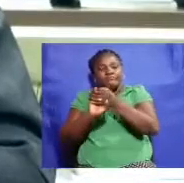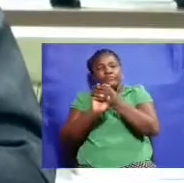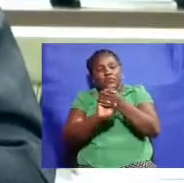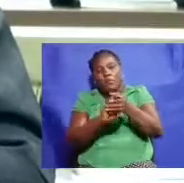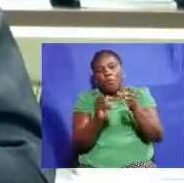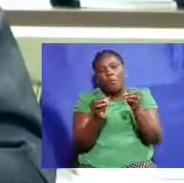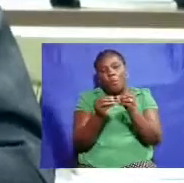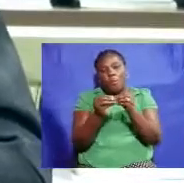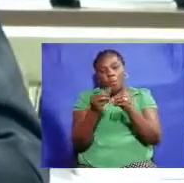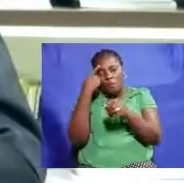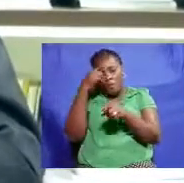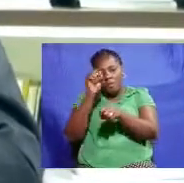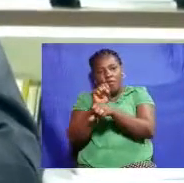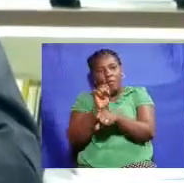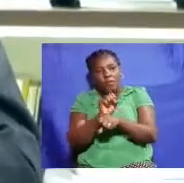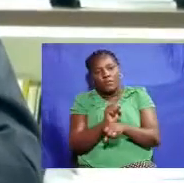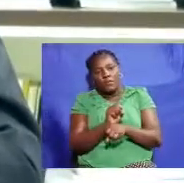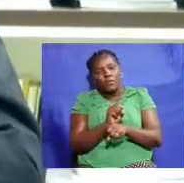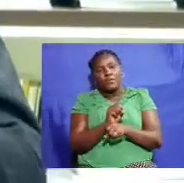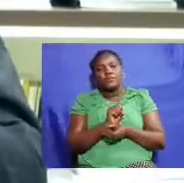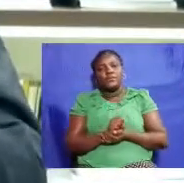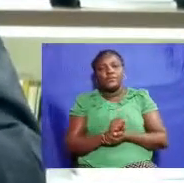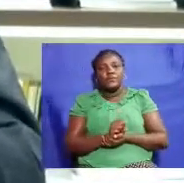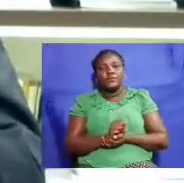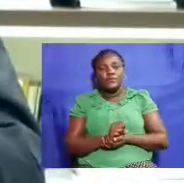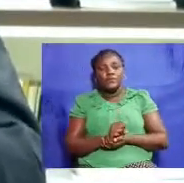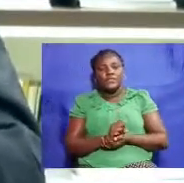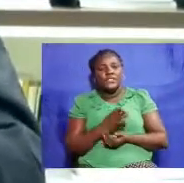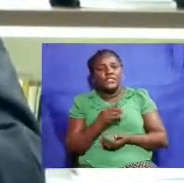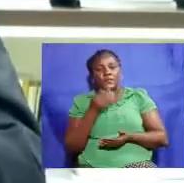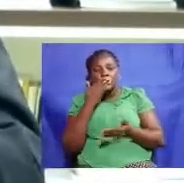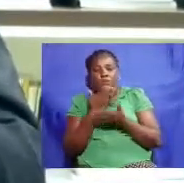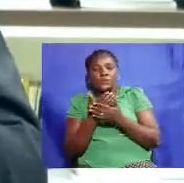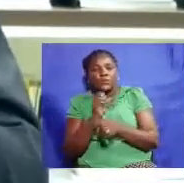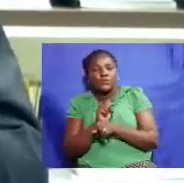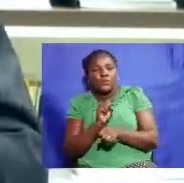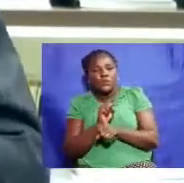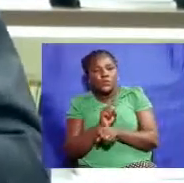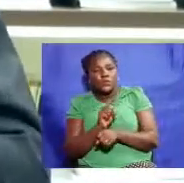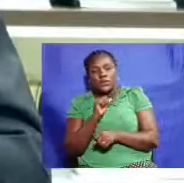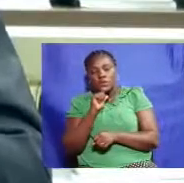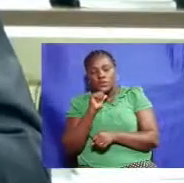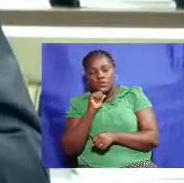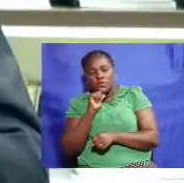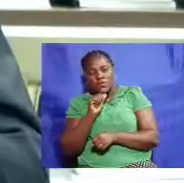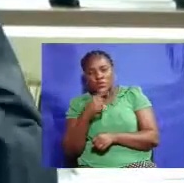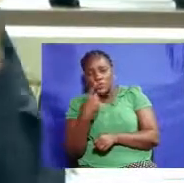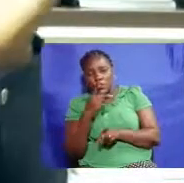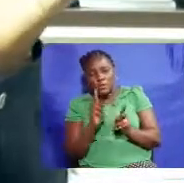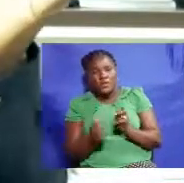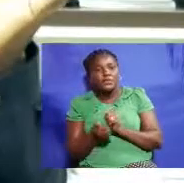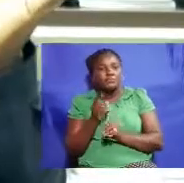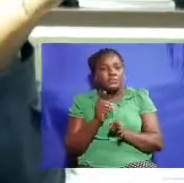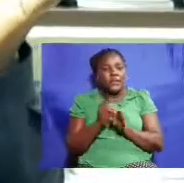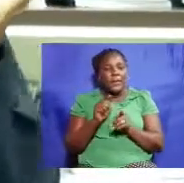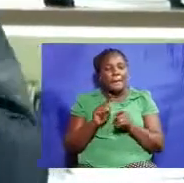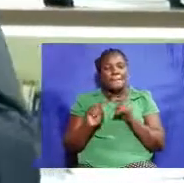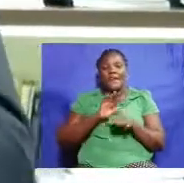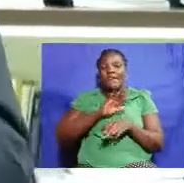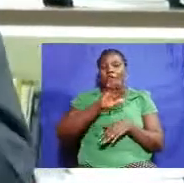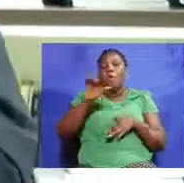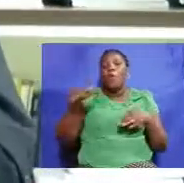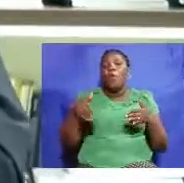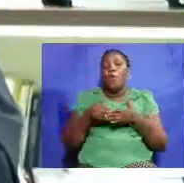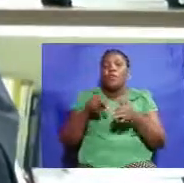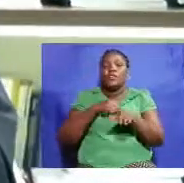much for their sacrifice and commitment, and for the good work that they are doing for not only persons with disabilities, but for the whole nation and